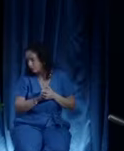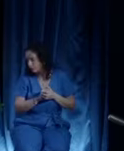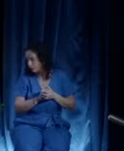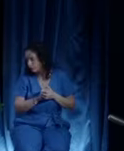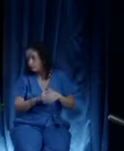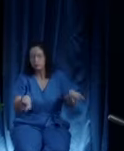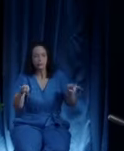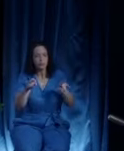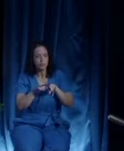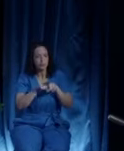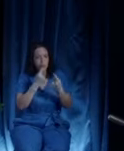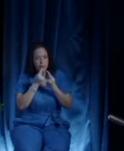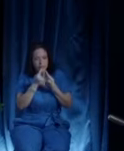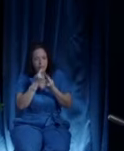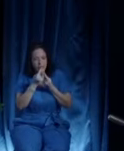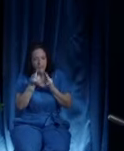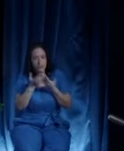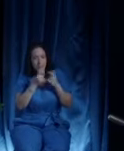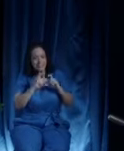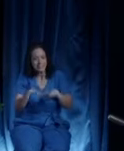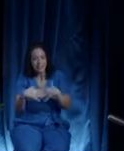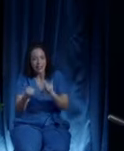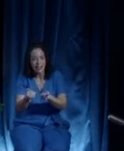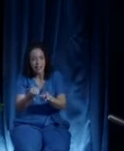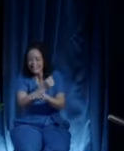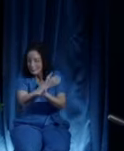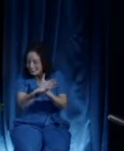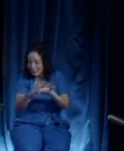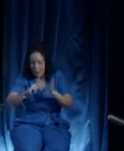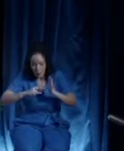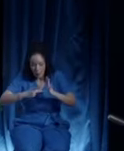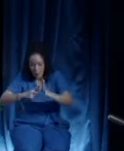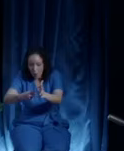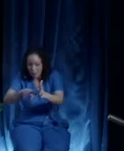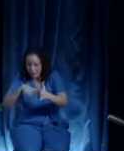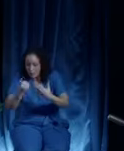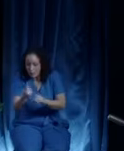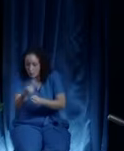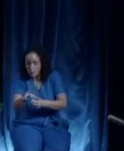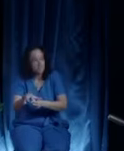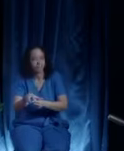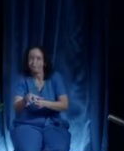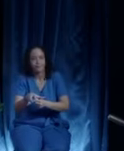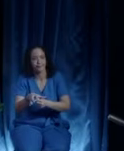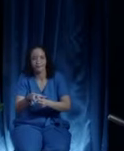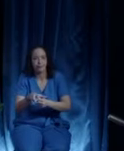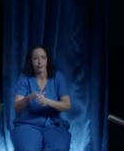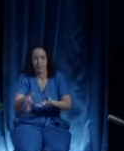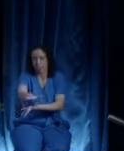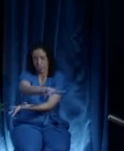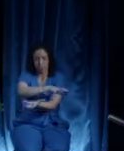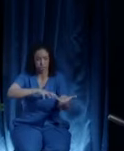not neatly collated, even in one kingdom, in one place. And so it's